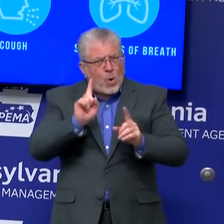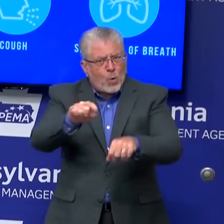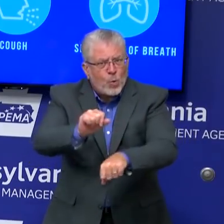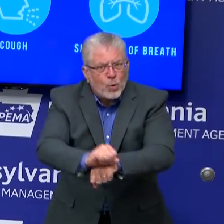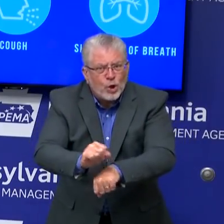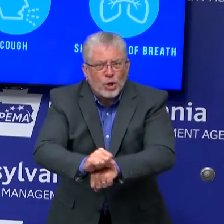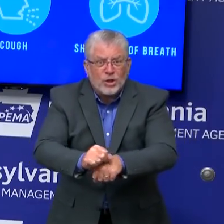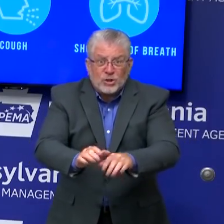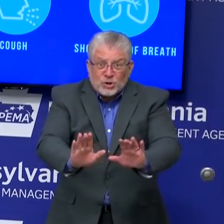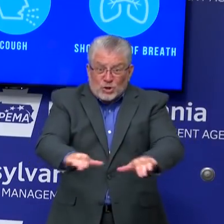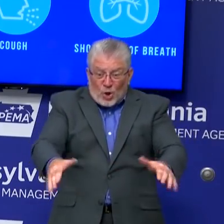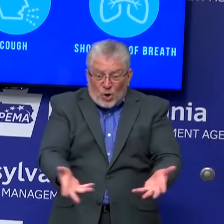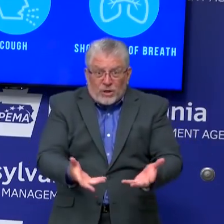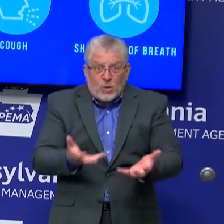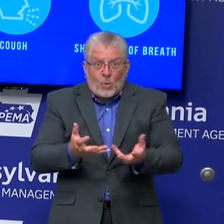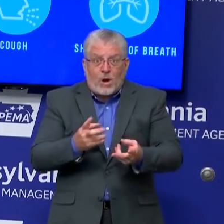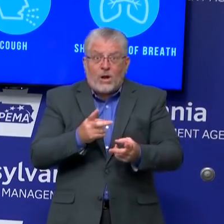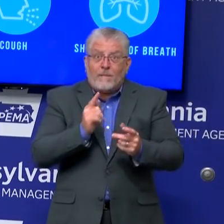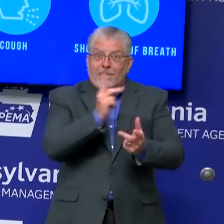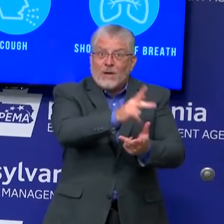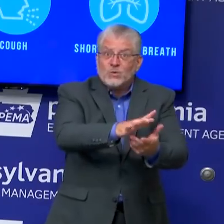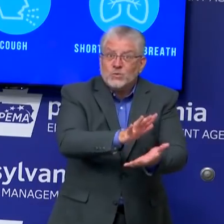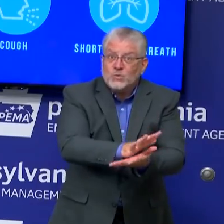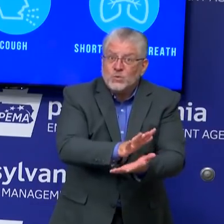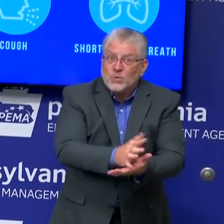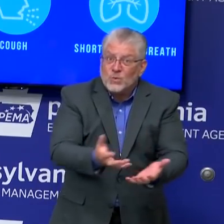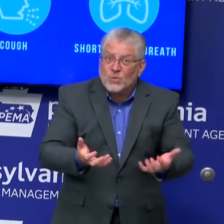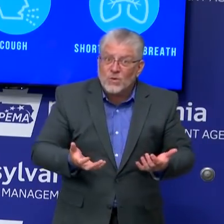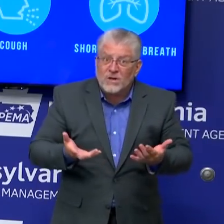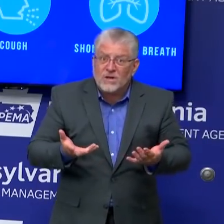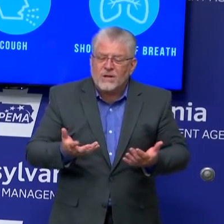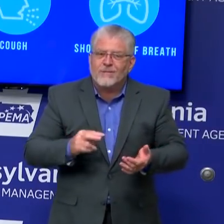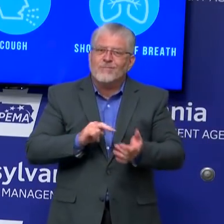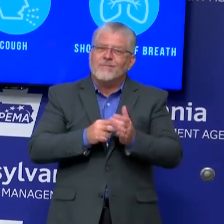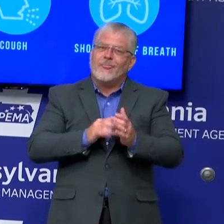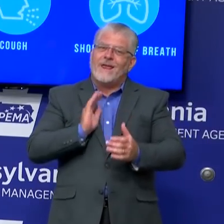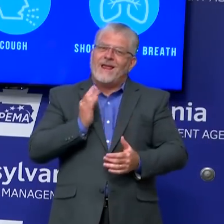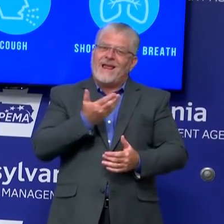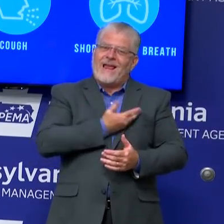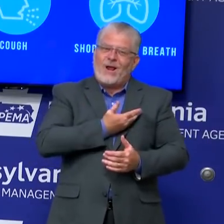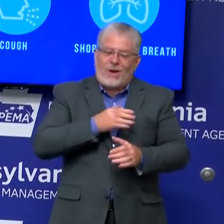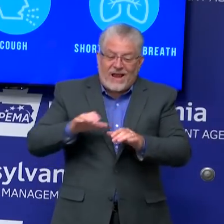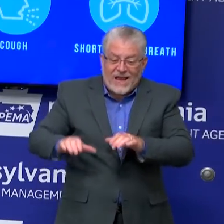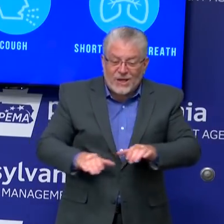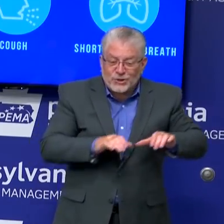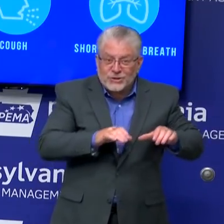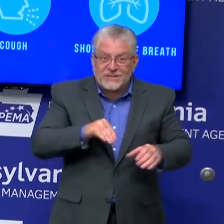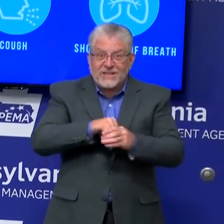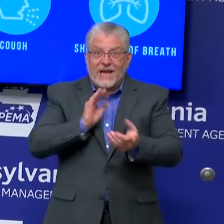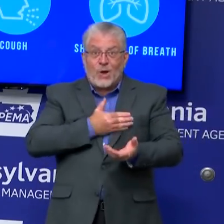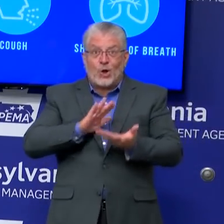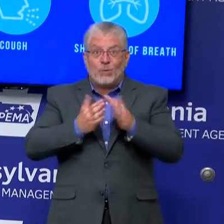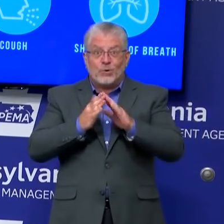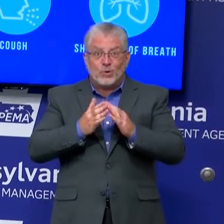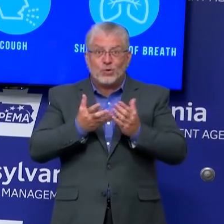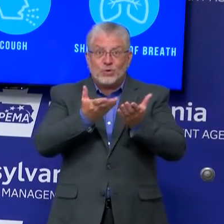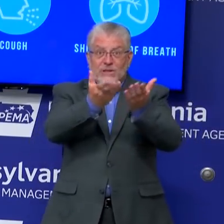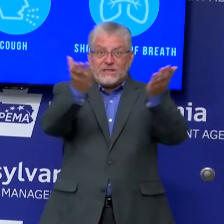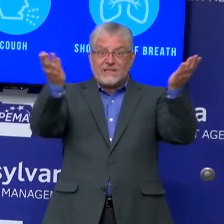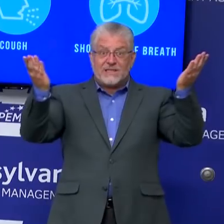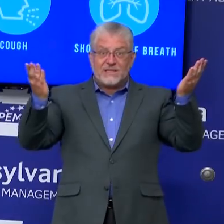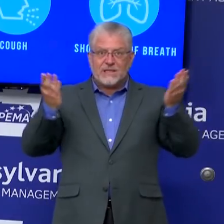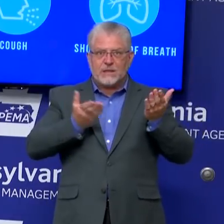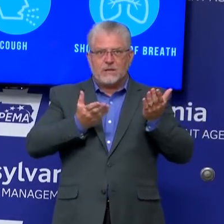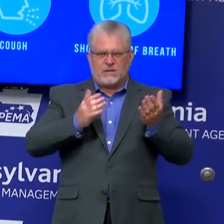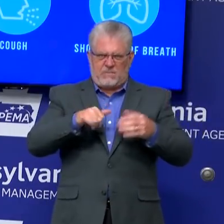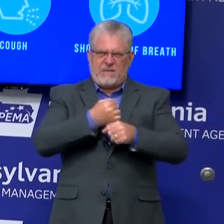want to go back to school. But it is our actions as a community that will impact our ability